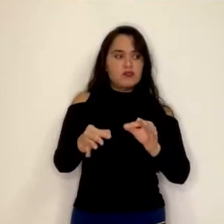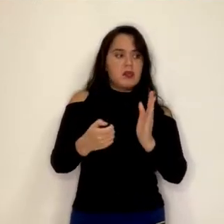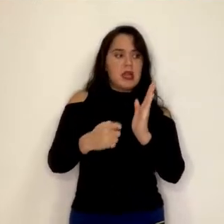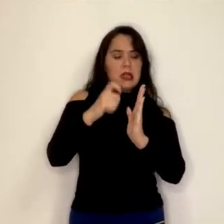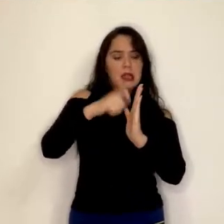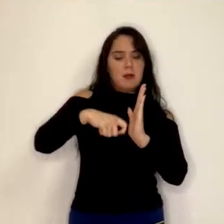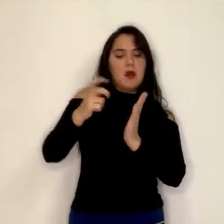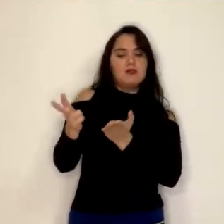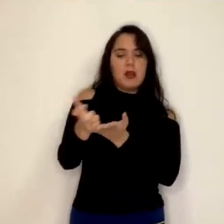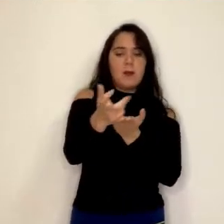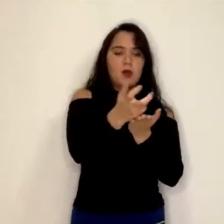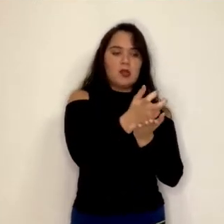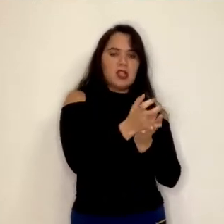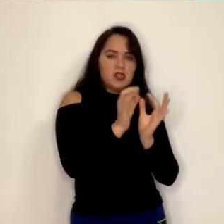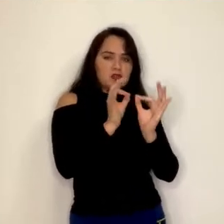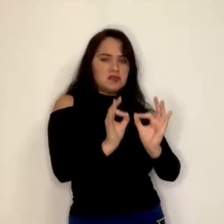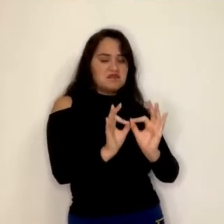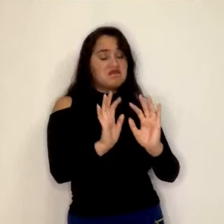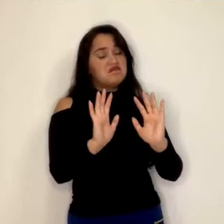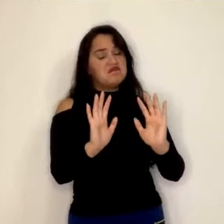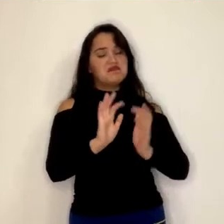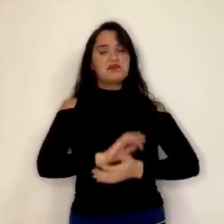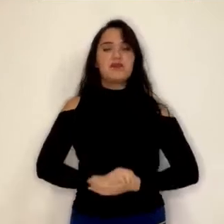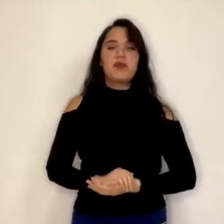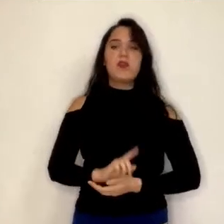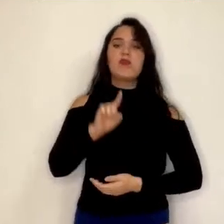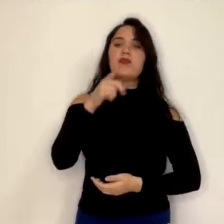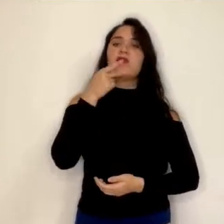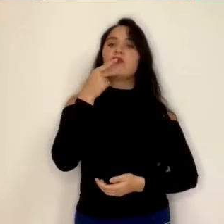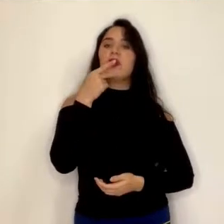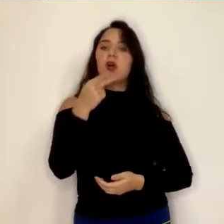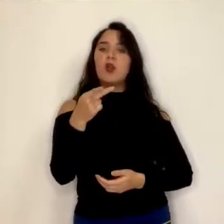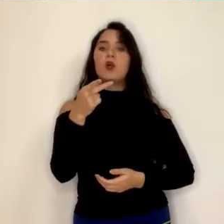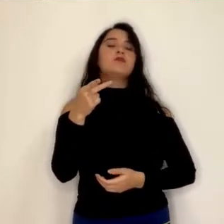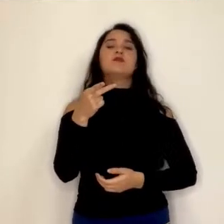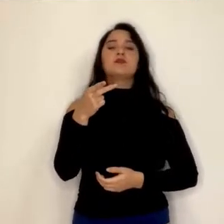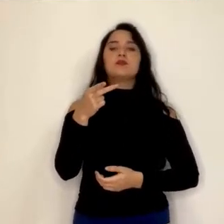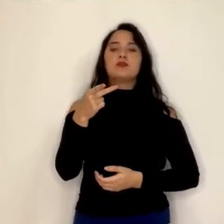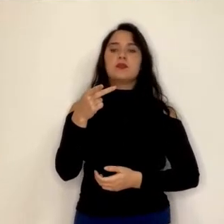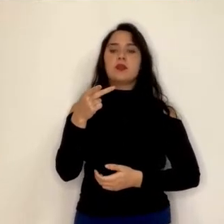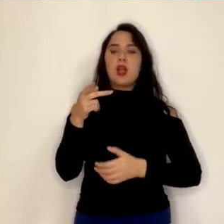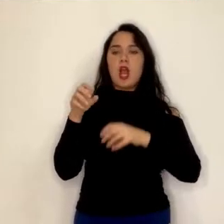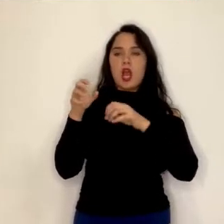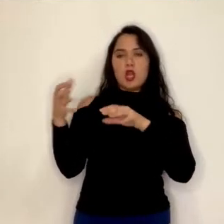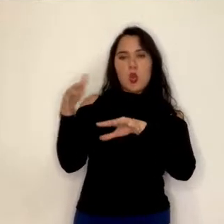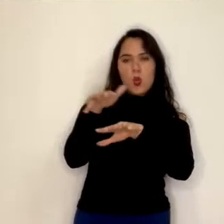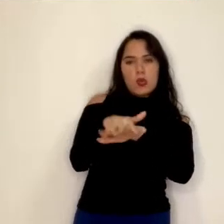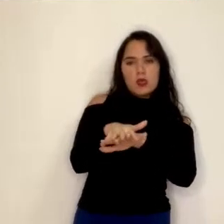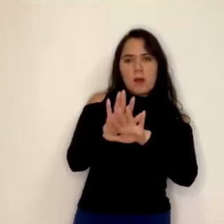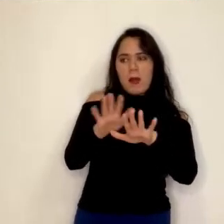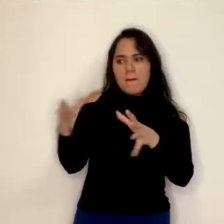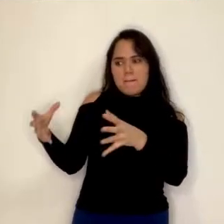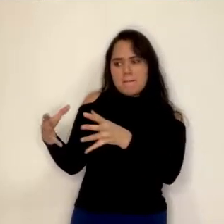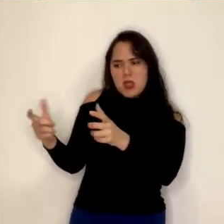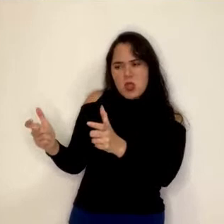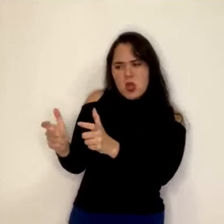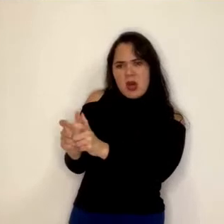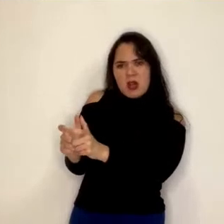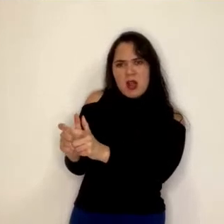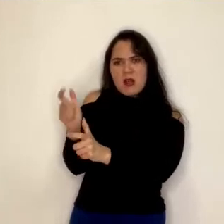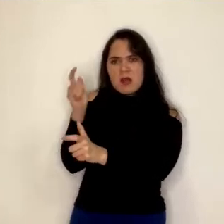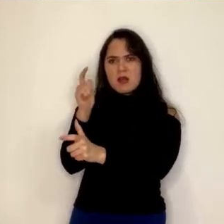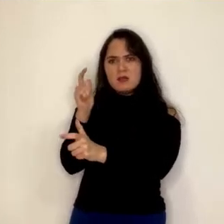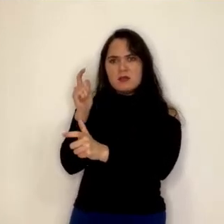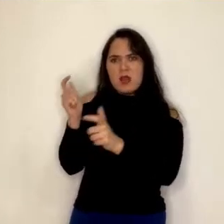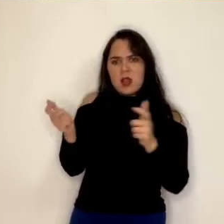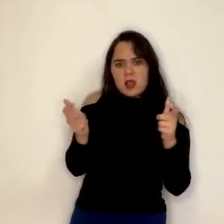taxes. So as an inclusion program, in the case, because of a minority that is going